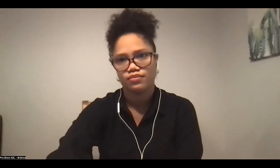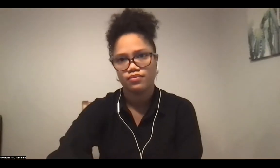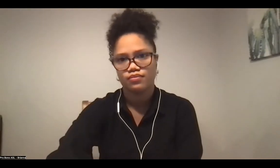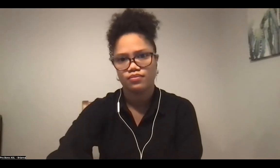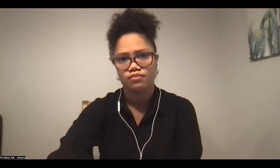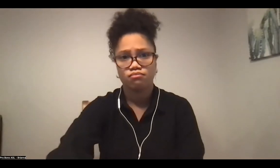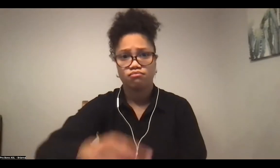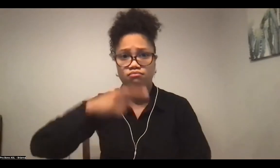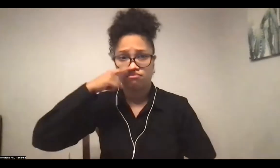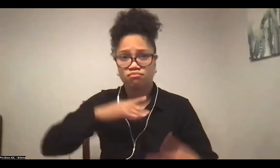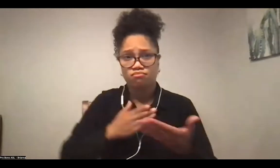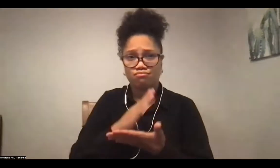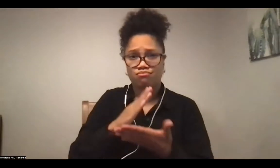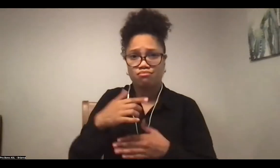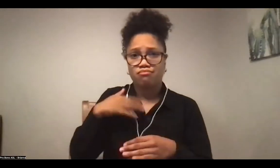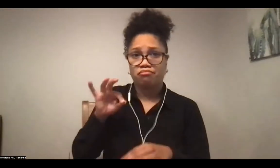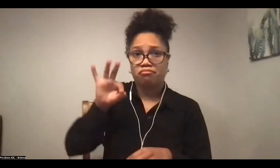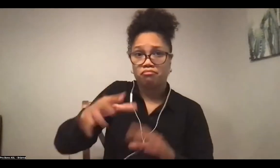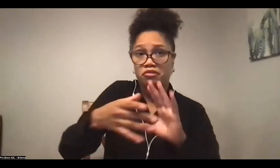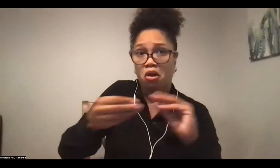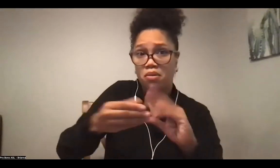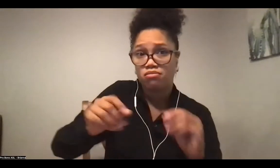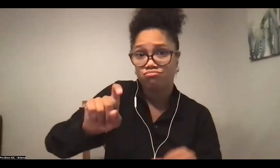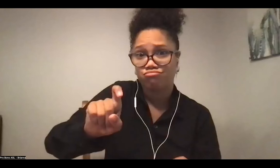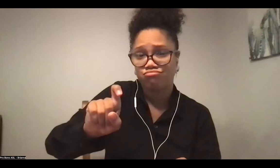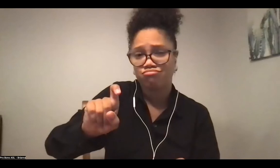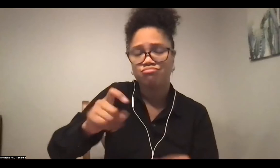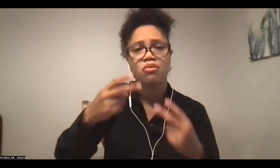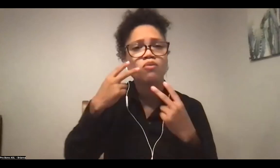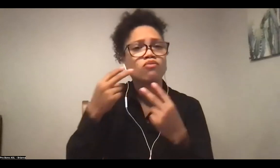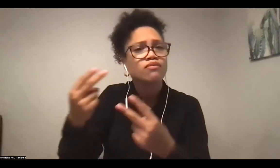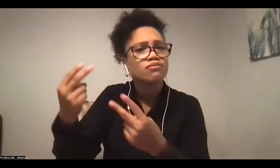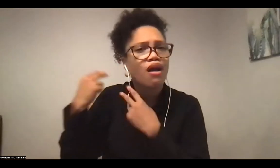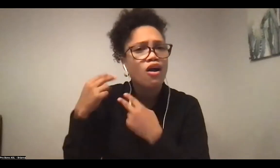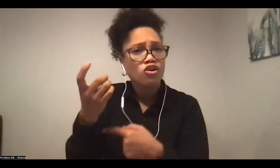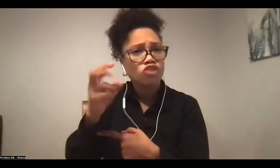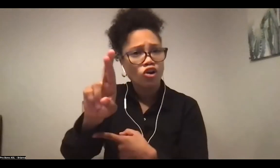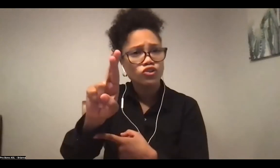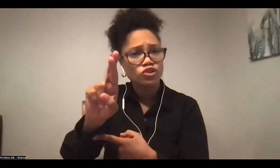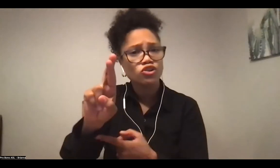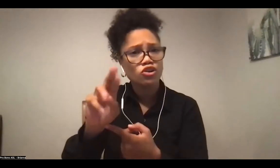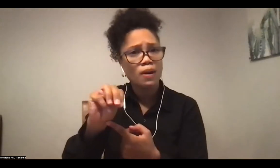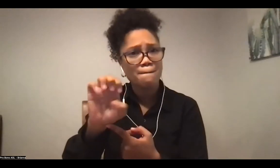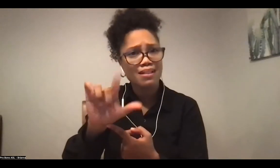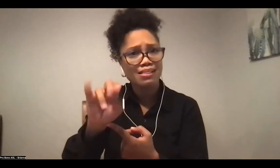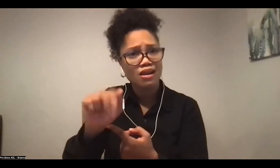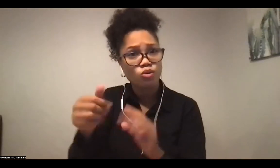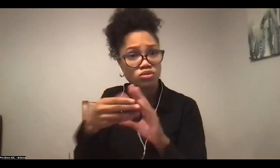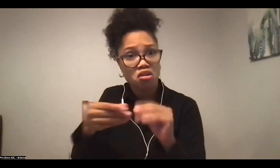Is it all right if I make a comment, kind of reflecting back on what Dr. Melina was